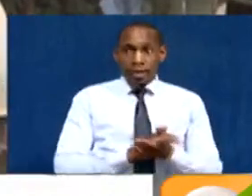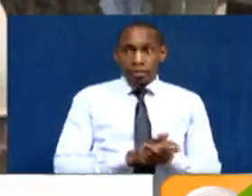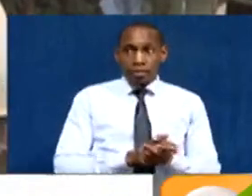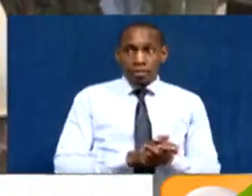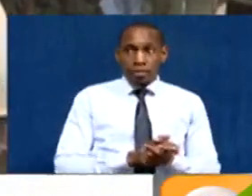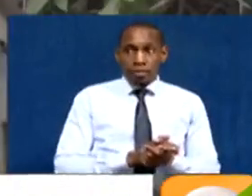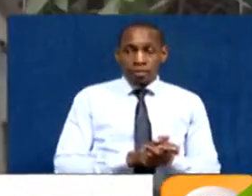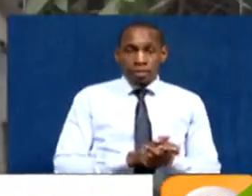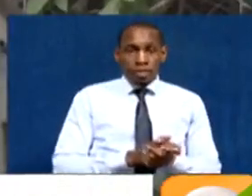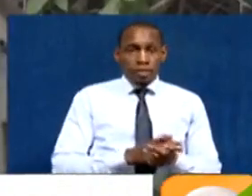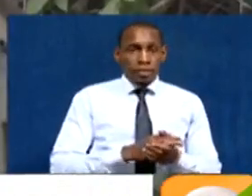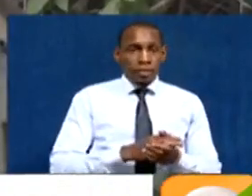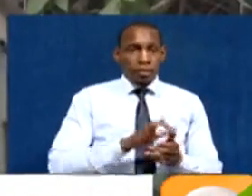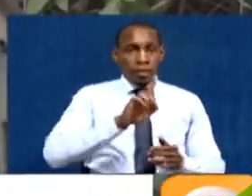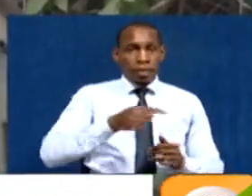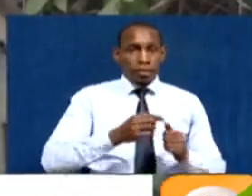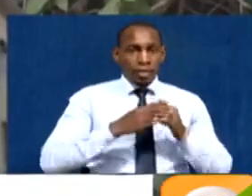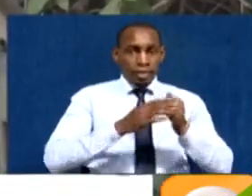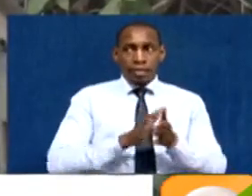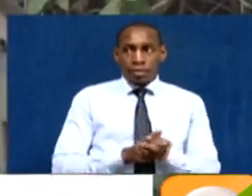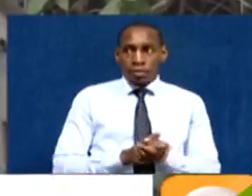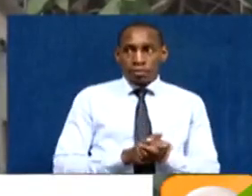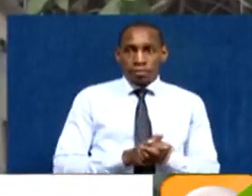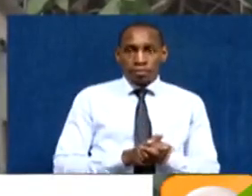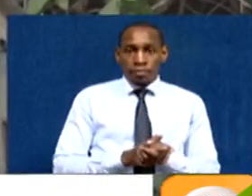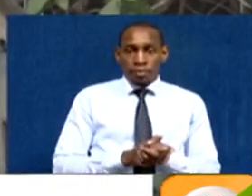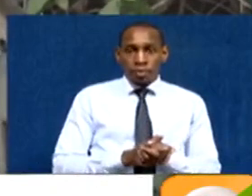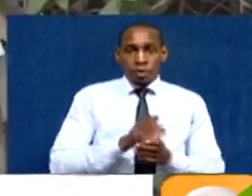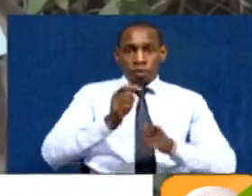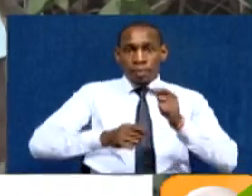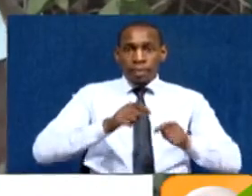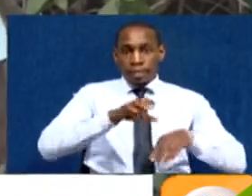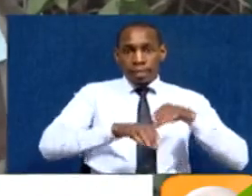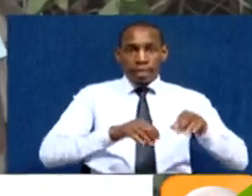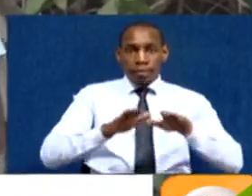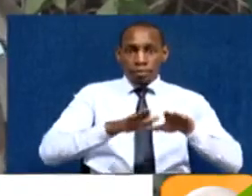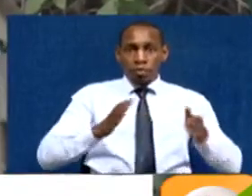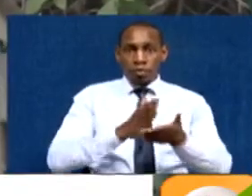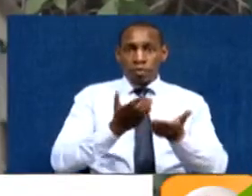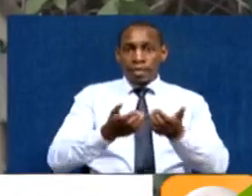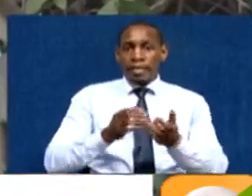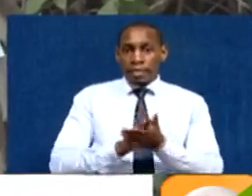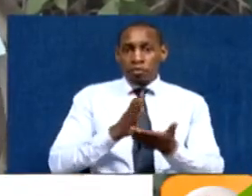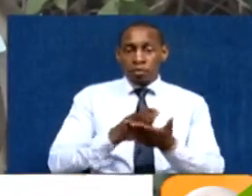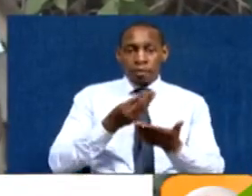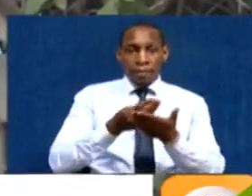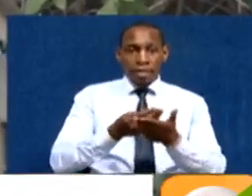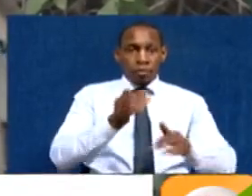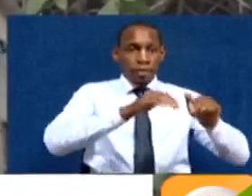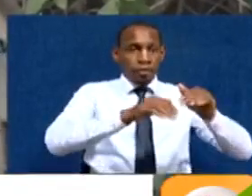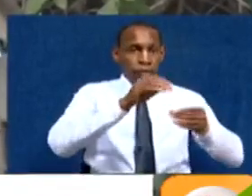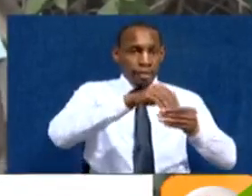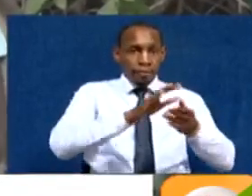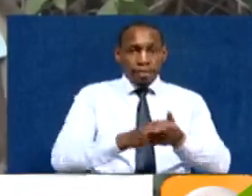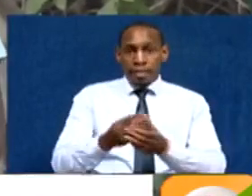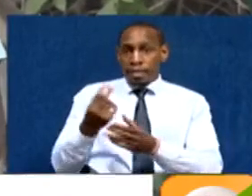at 1900. Making your own feeds at the farm level requires a great deal of financial commitment.